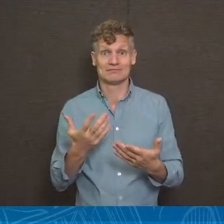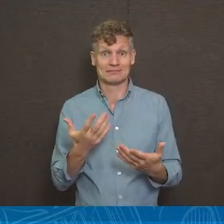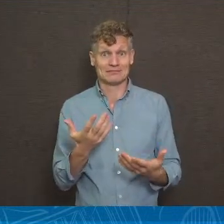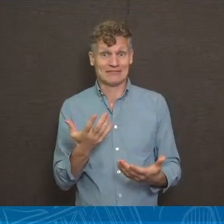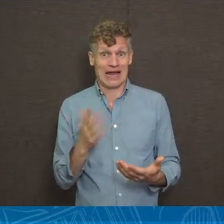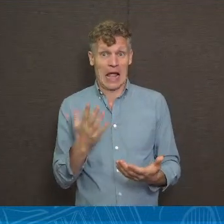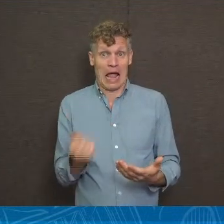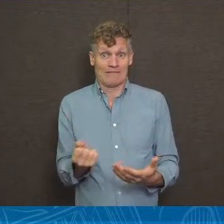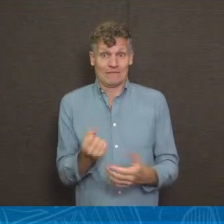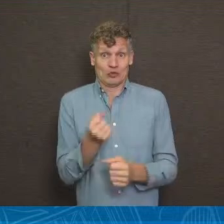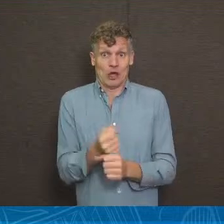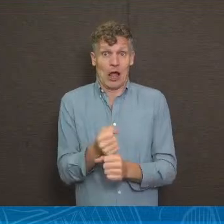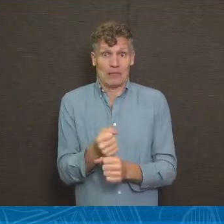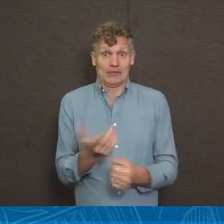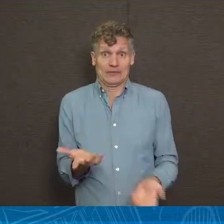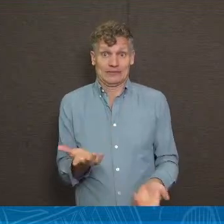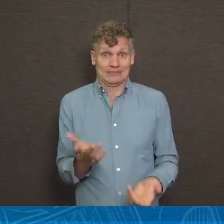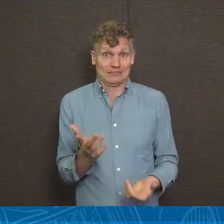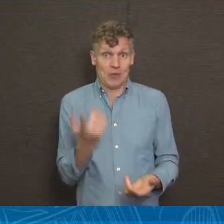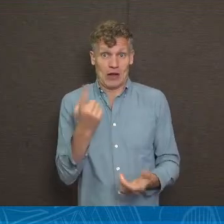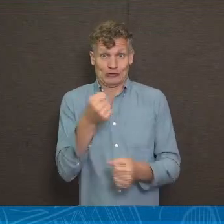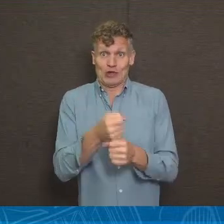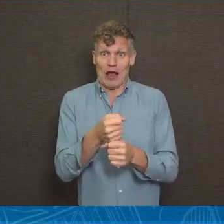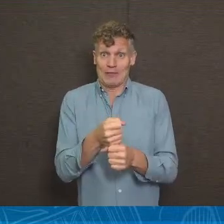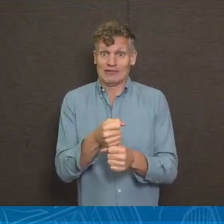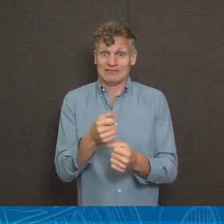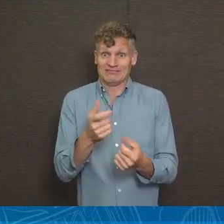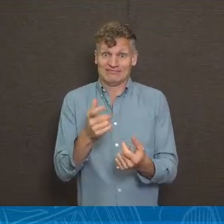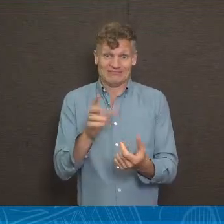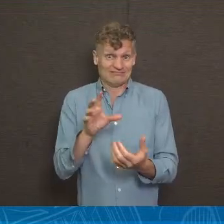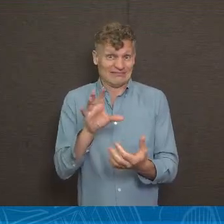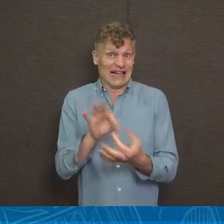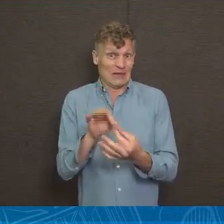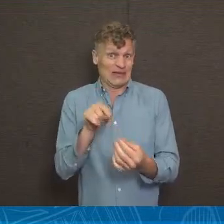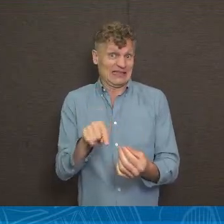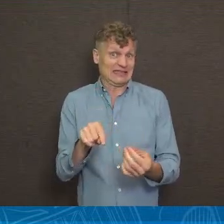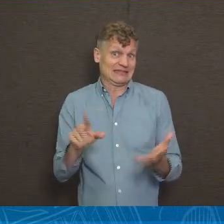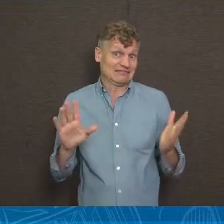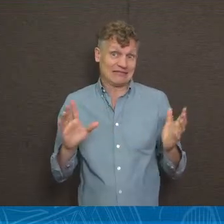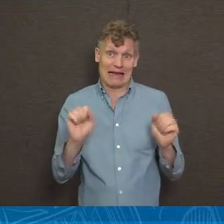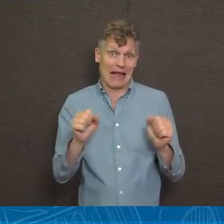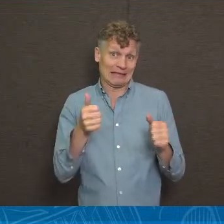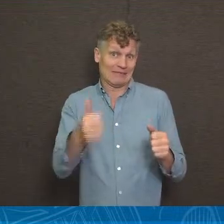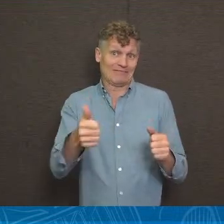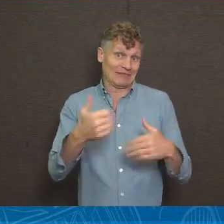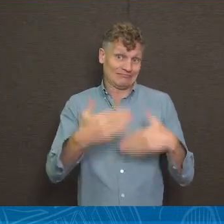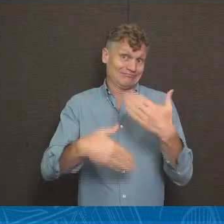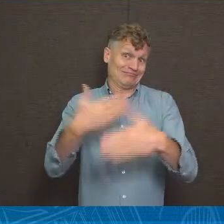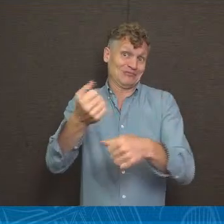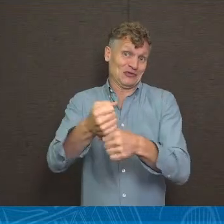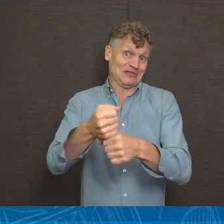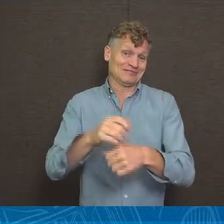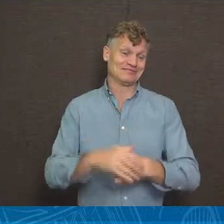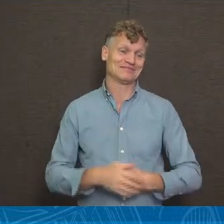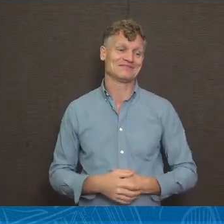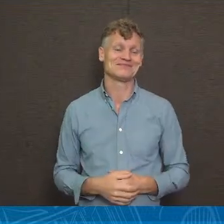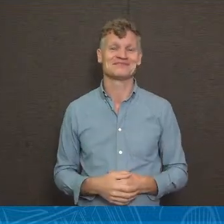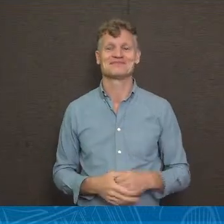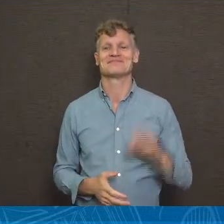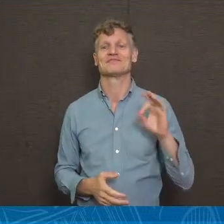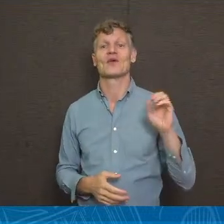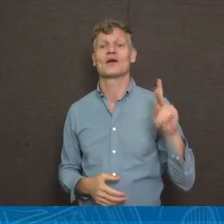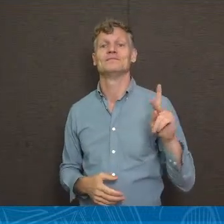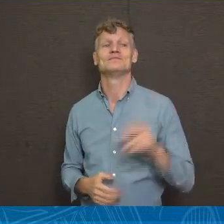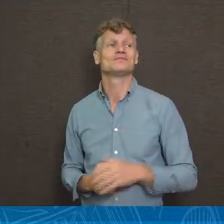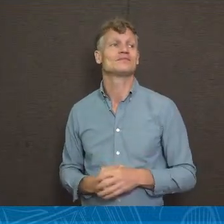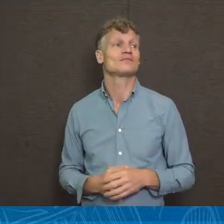in basically in this. Yeah. Great, thank you. Yara, question number one.